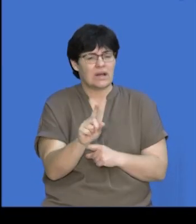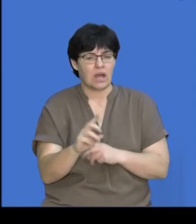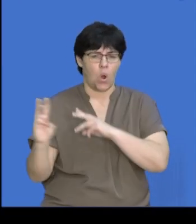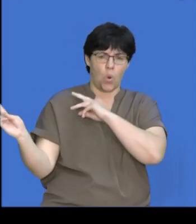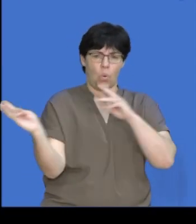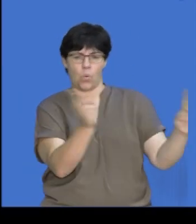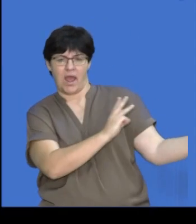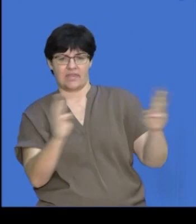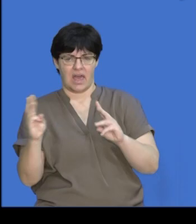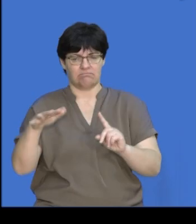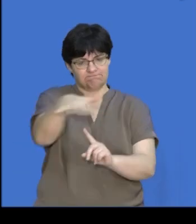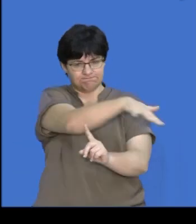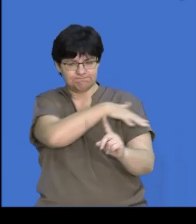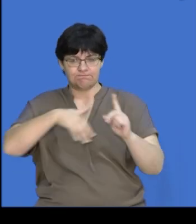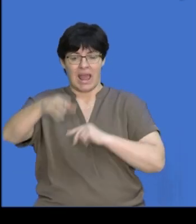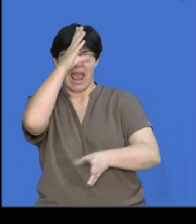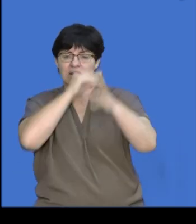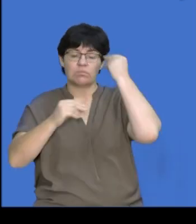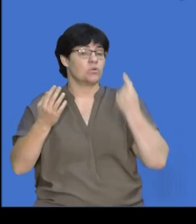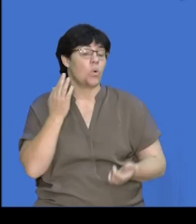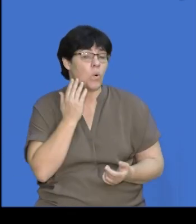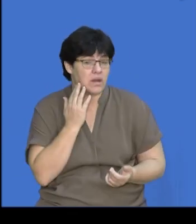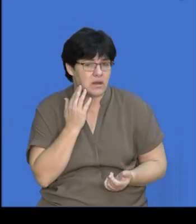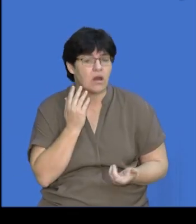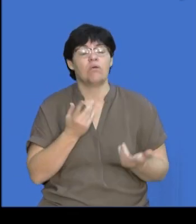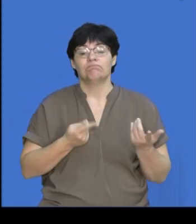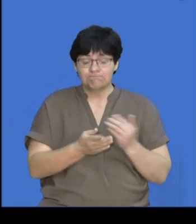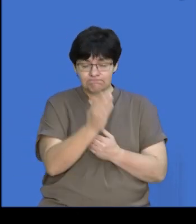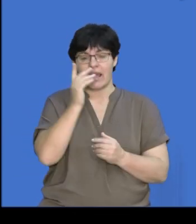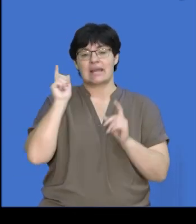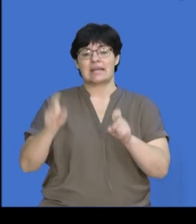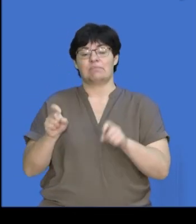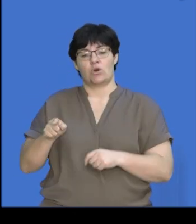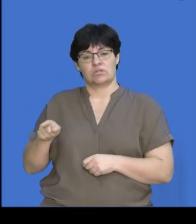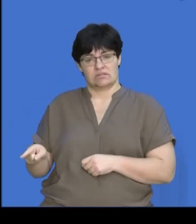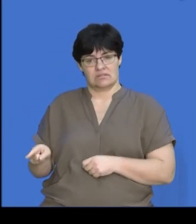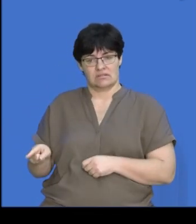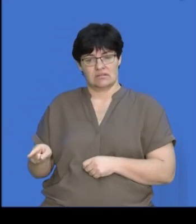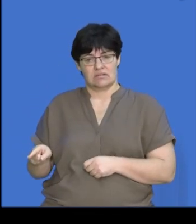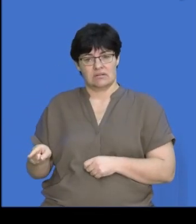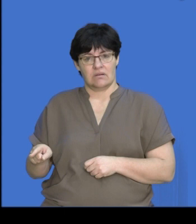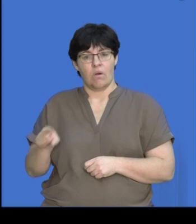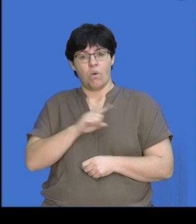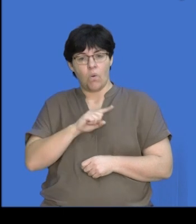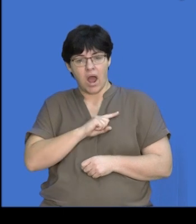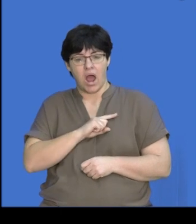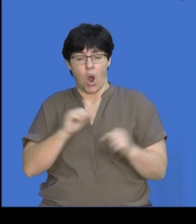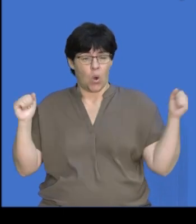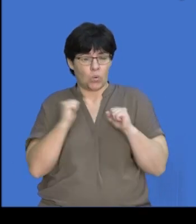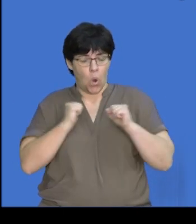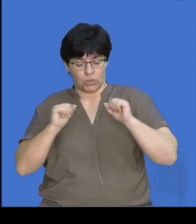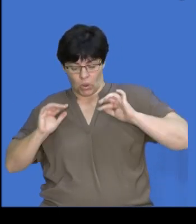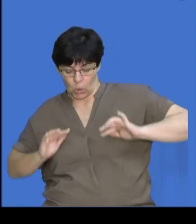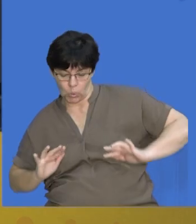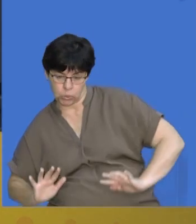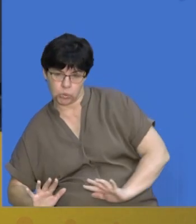conditions that will be experienced by Cape Town with the approach of a cold front. What have